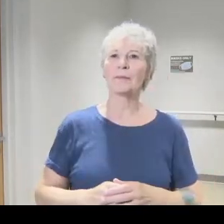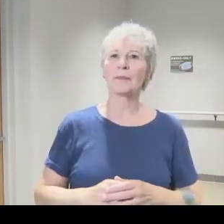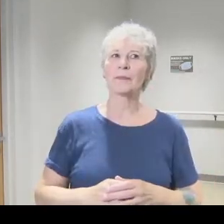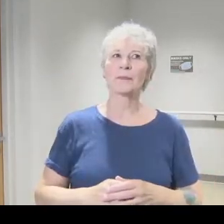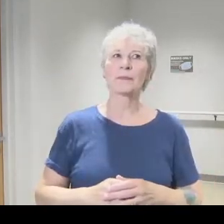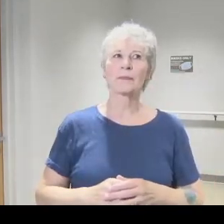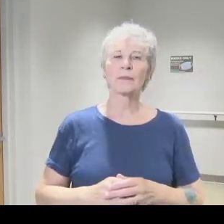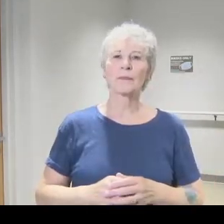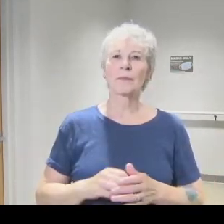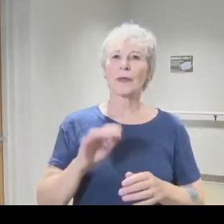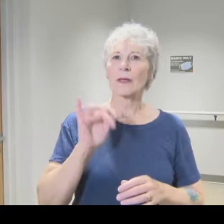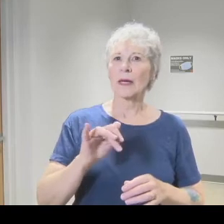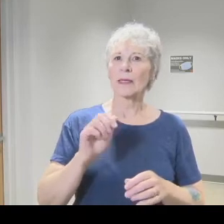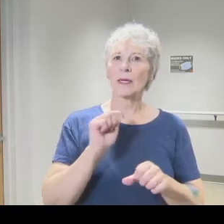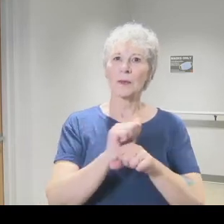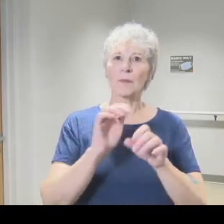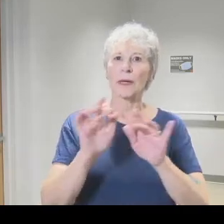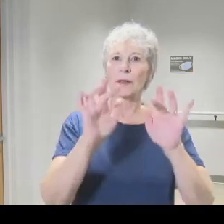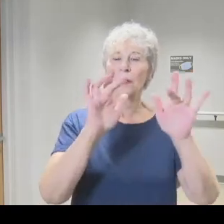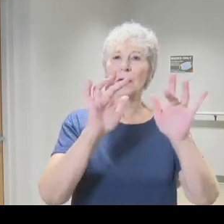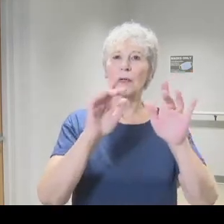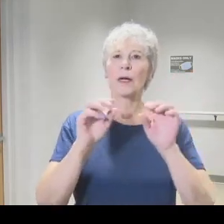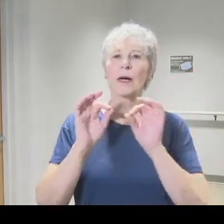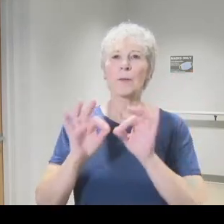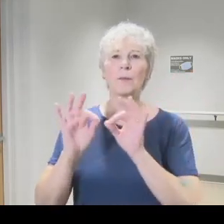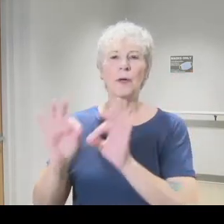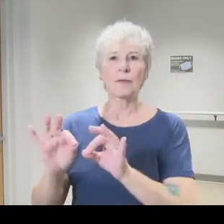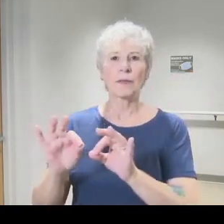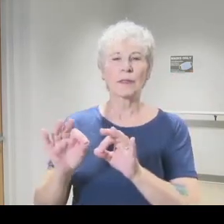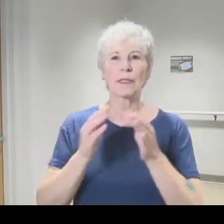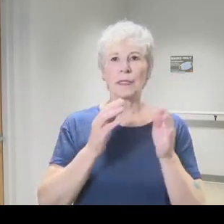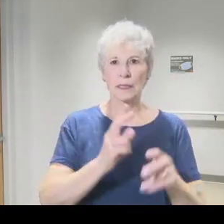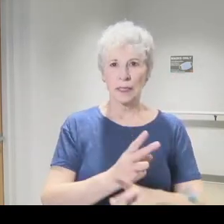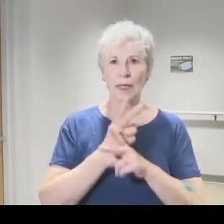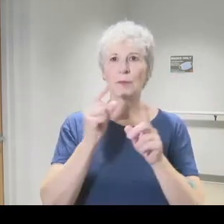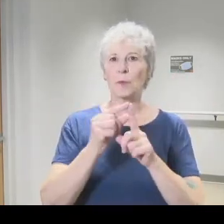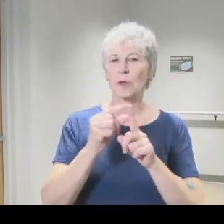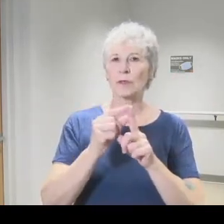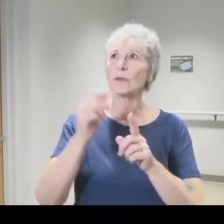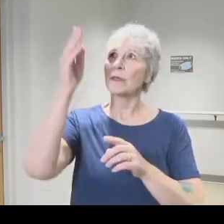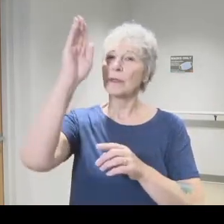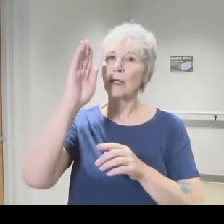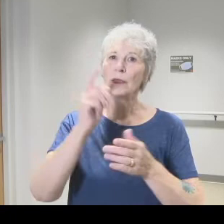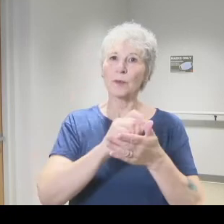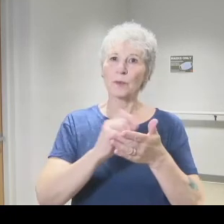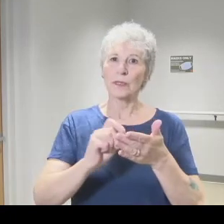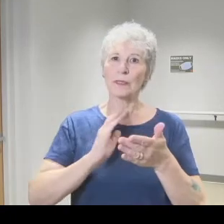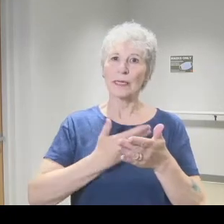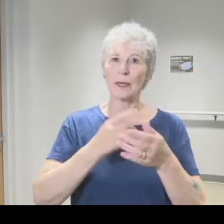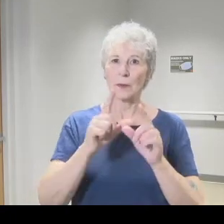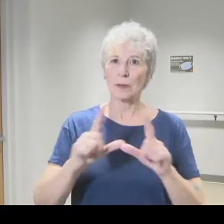That miracle was the perfectly preserved words of the Creator of the universe written down in our